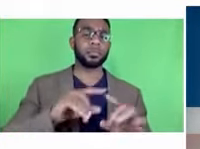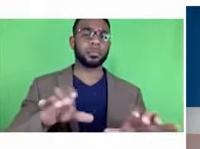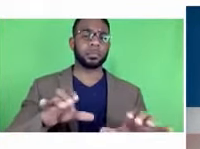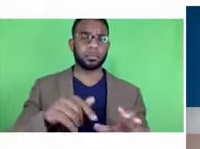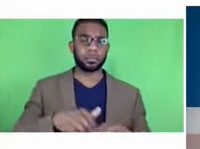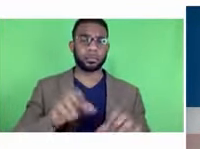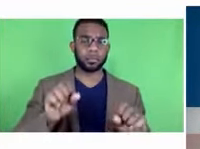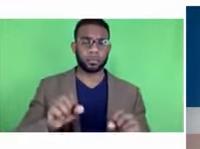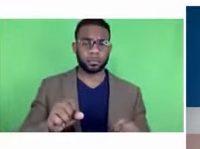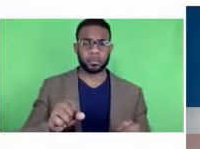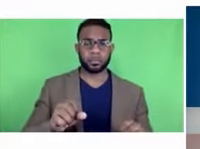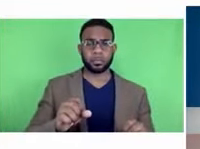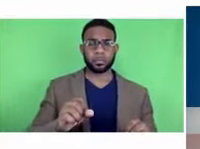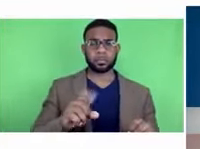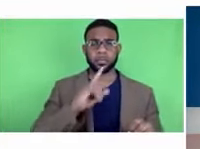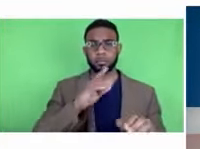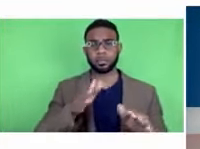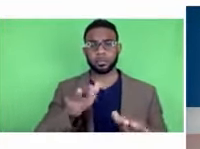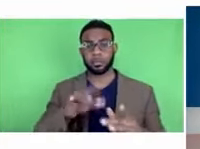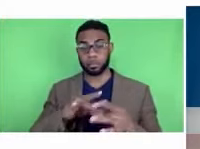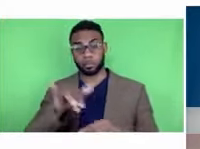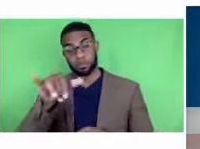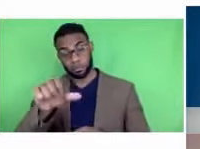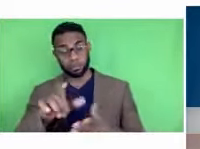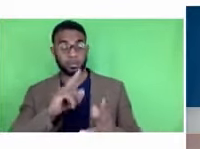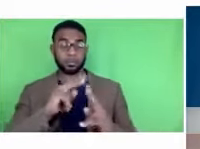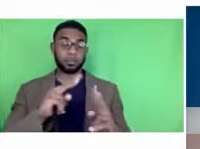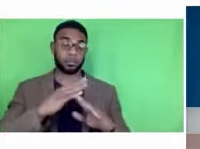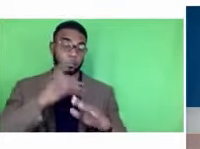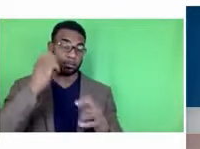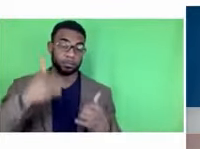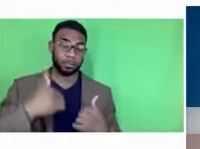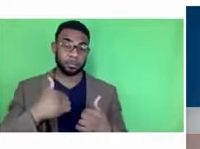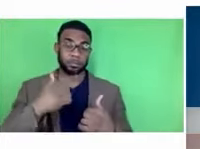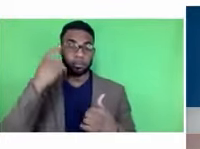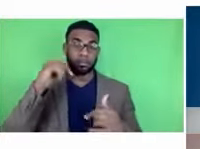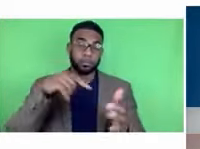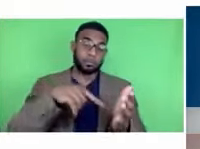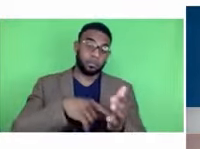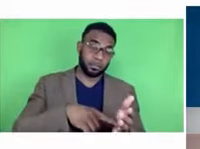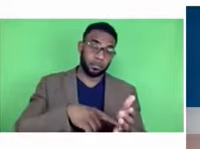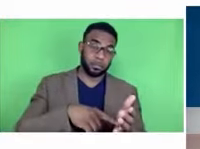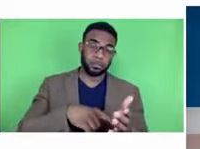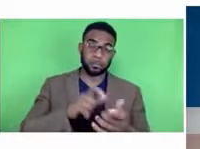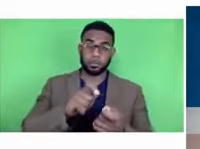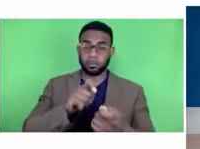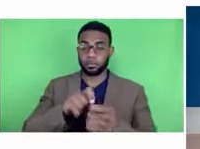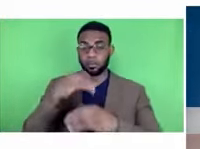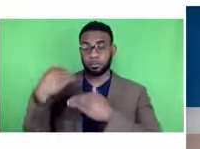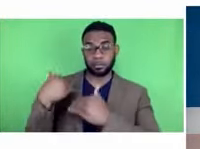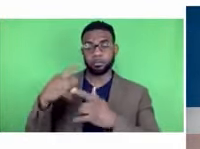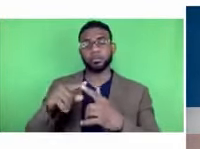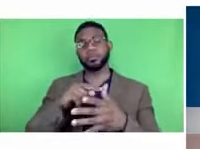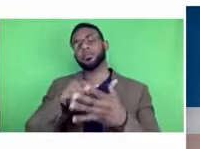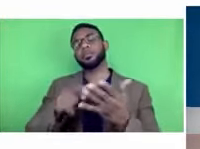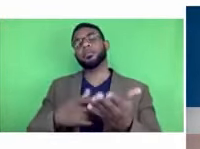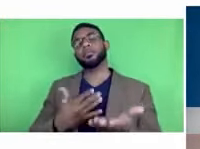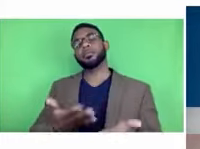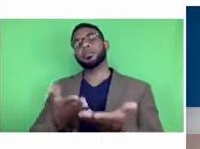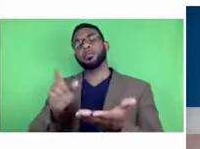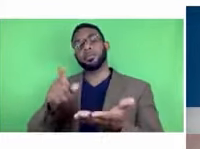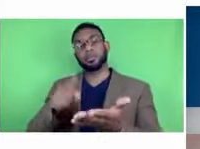capacity? And is there a way that I can say, yes, this might be a barrier for me in terms of this specific task, but here's what I would need in